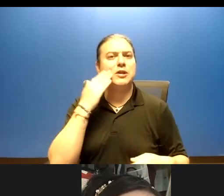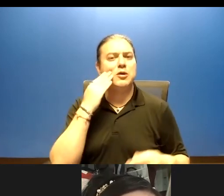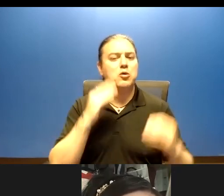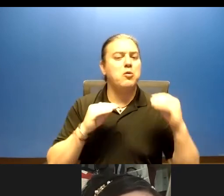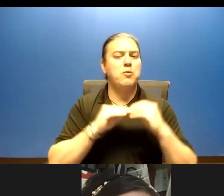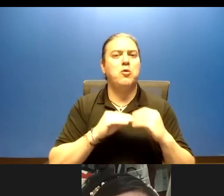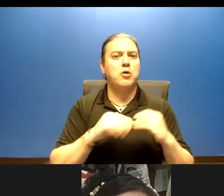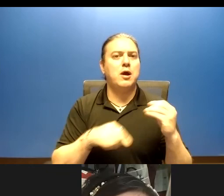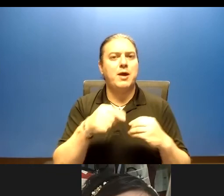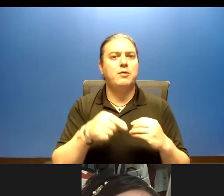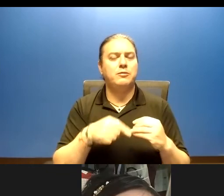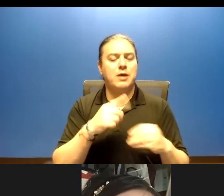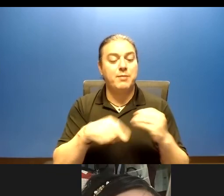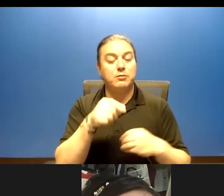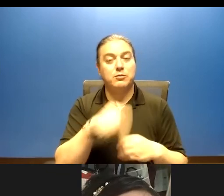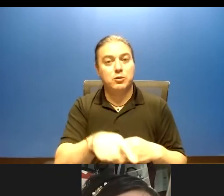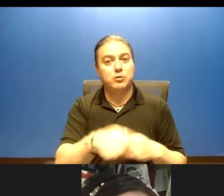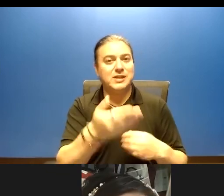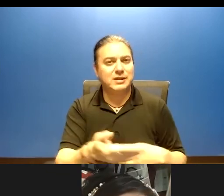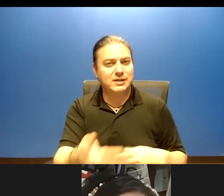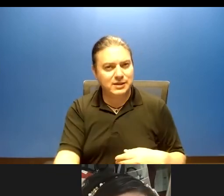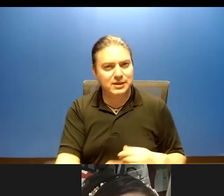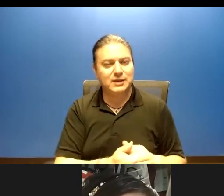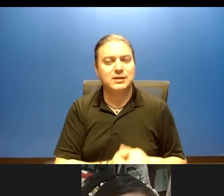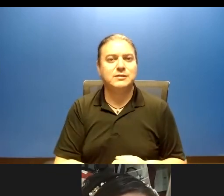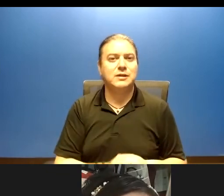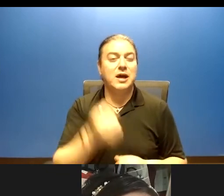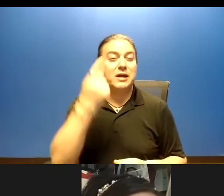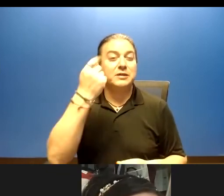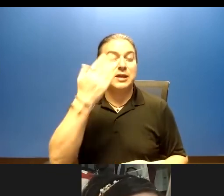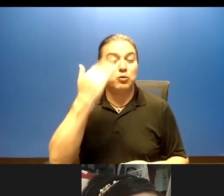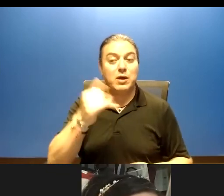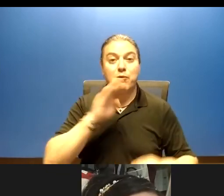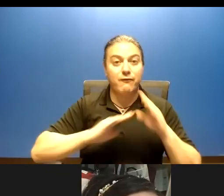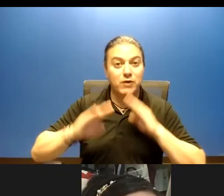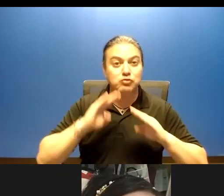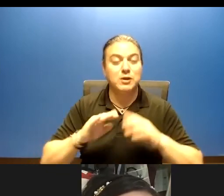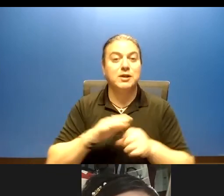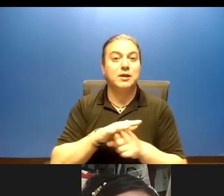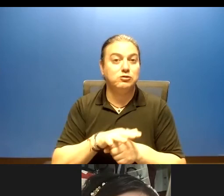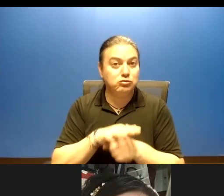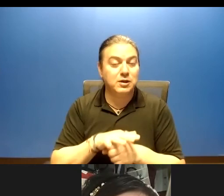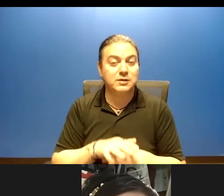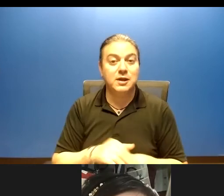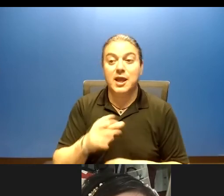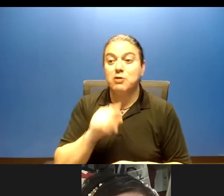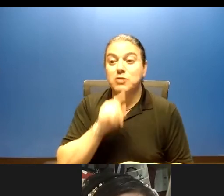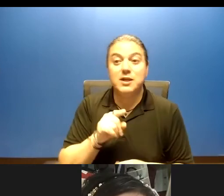they can understand where we're coming from, why we're frustrated or stressed, and that all we really want is help.